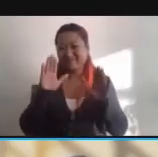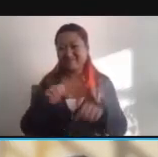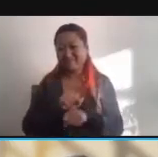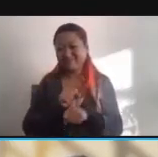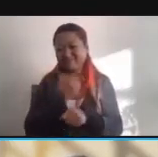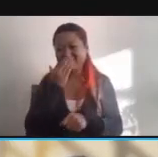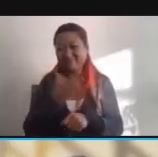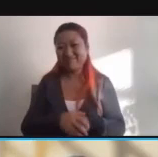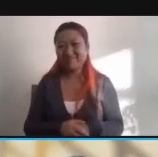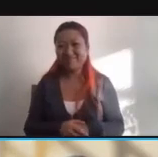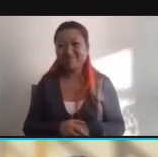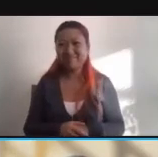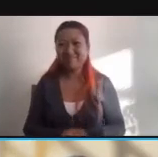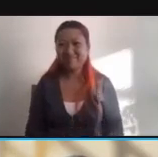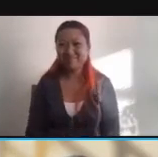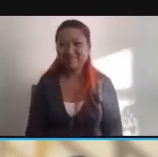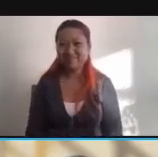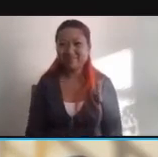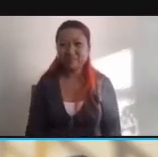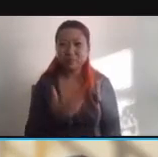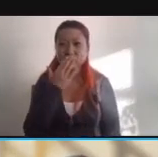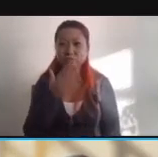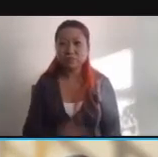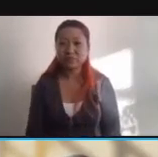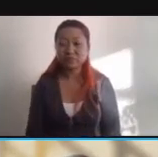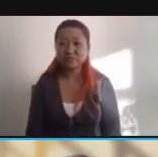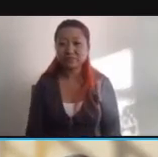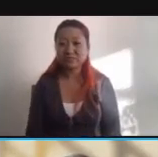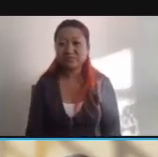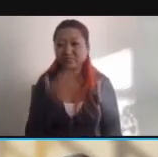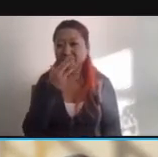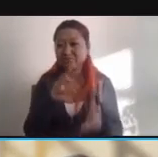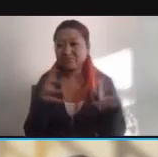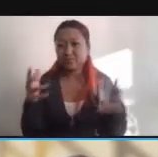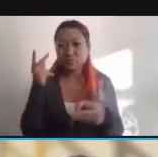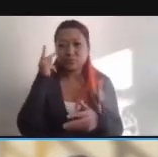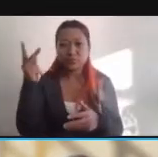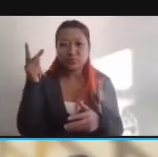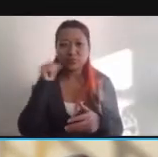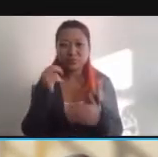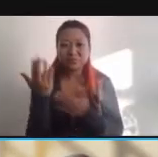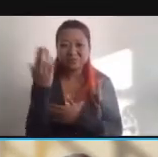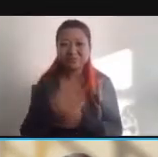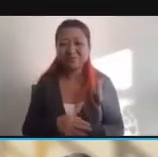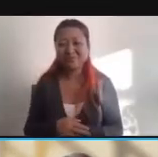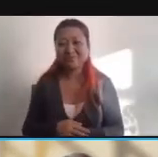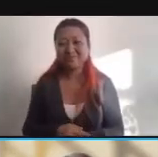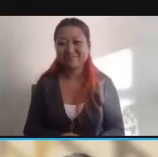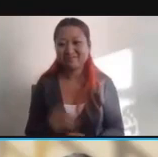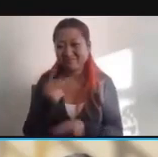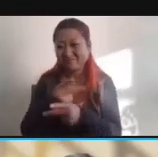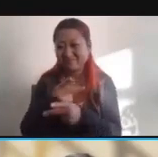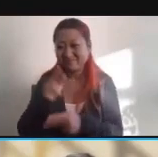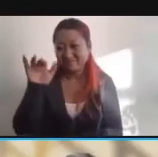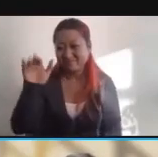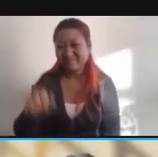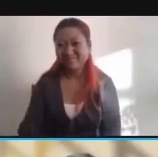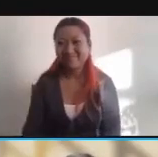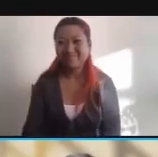you. Thank you. All right then, folks, thanks very much. We'll see you in the morning. Take care. Bye-bye.